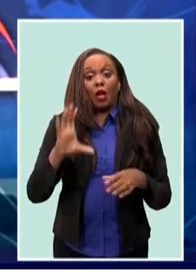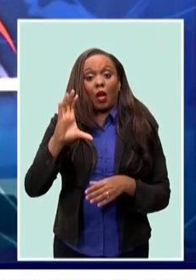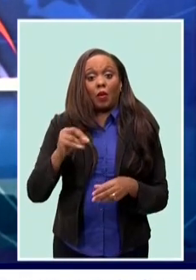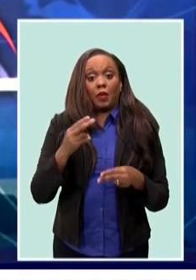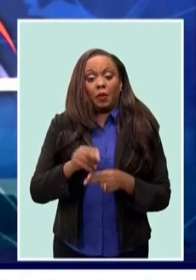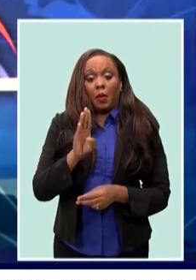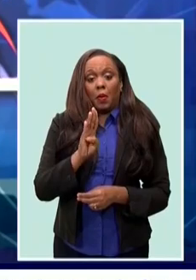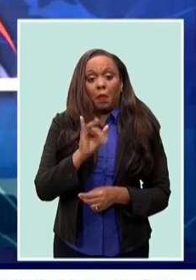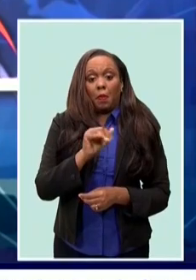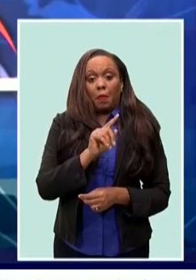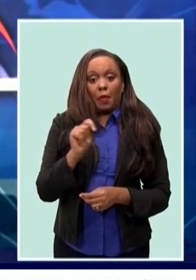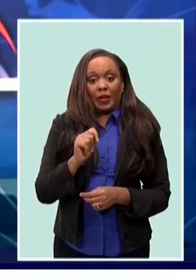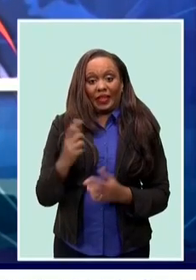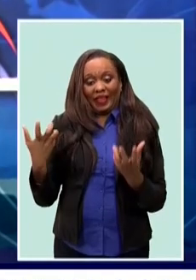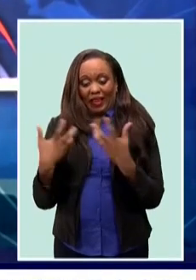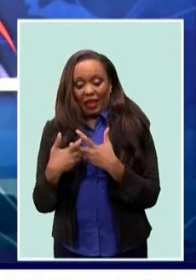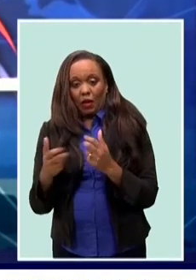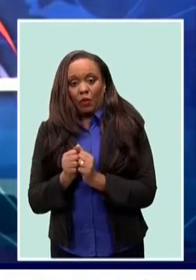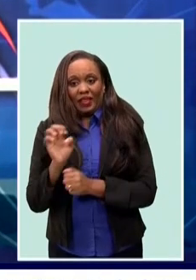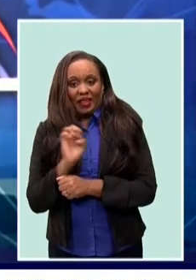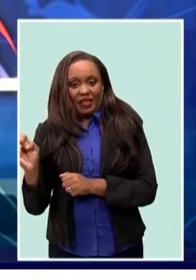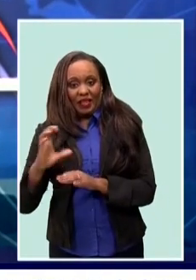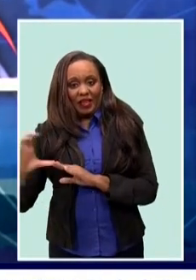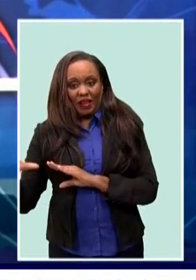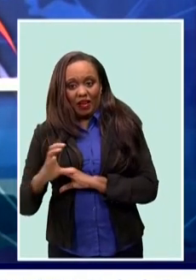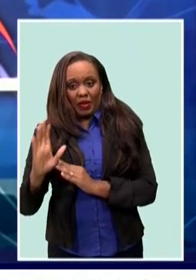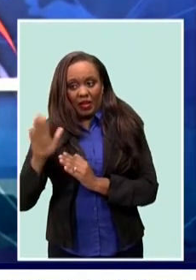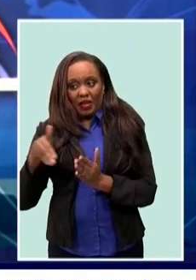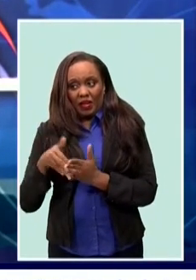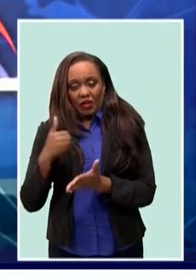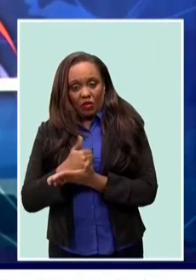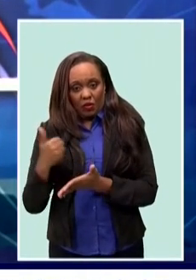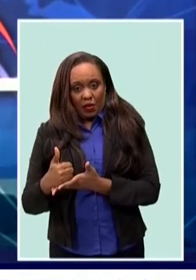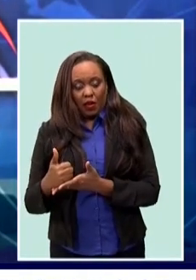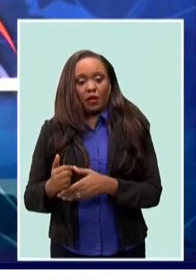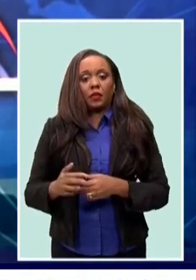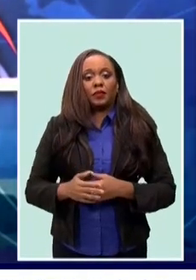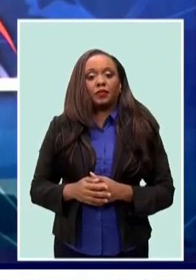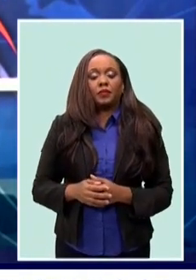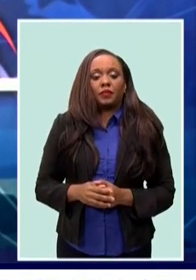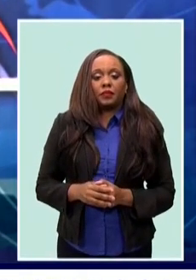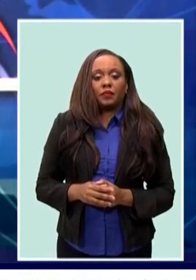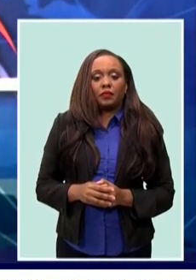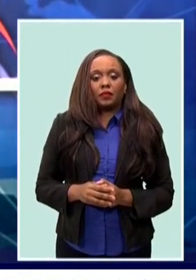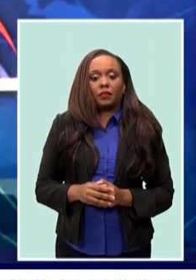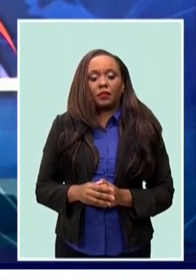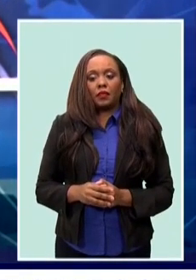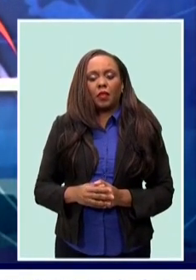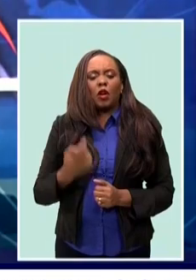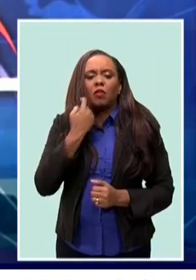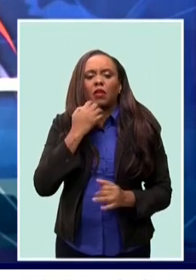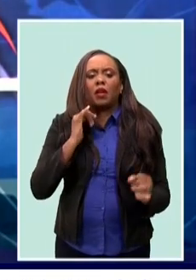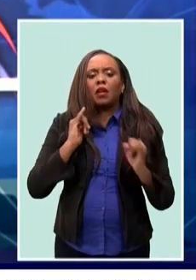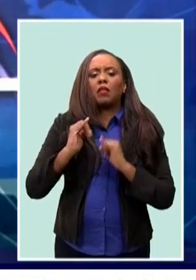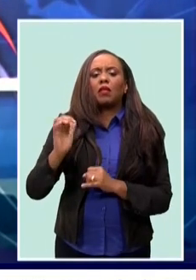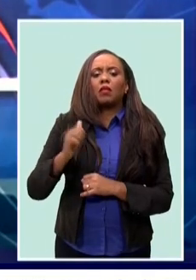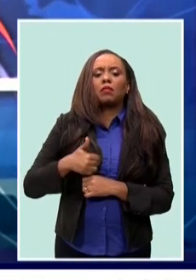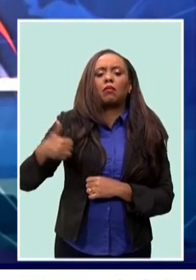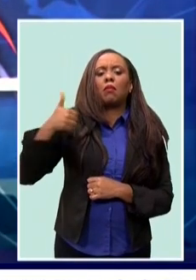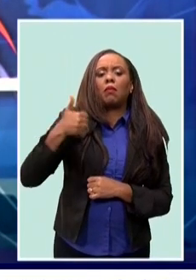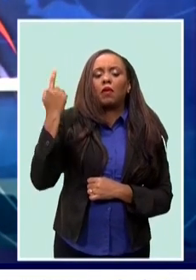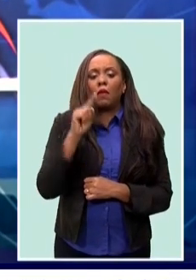Eastern Caribbean Central Bank to issue the world's first blockchain-based digital currency. In an exclusive interview, the head of BIT,